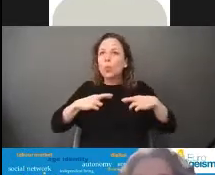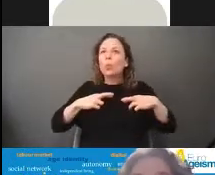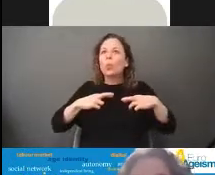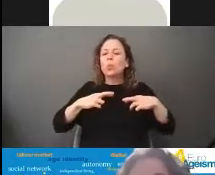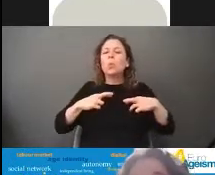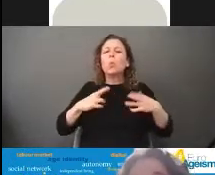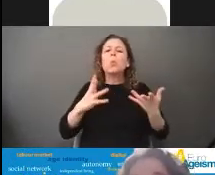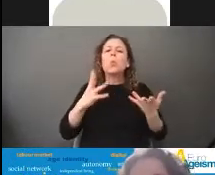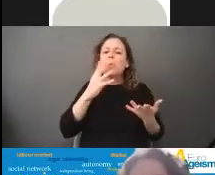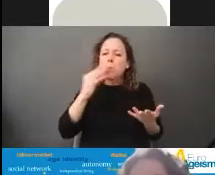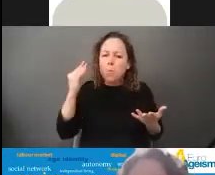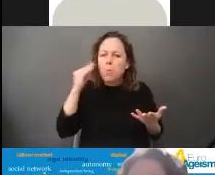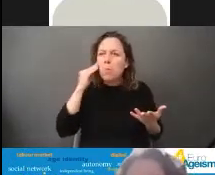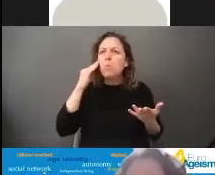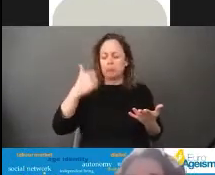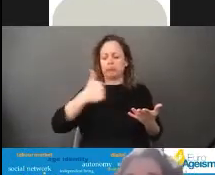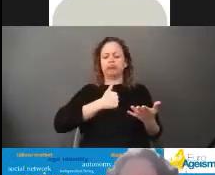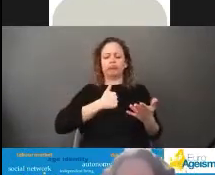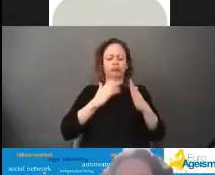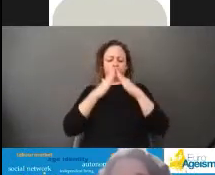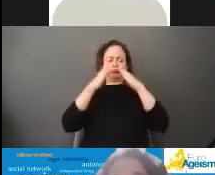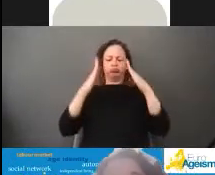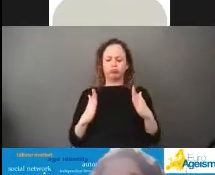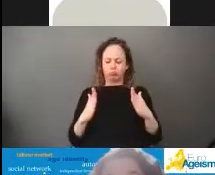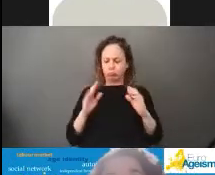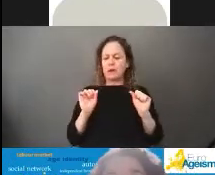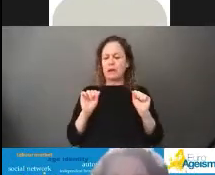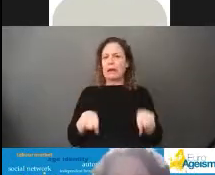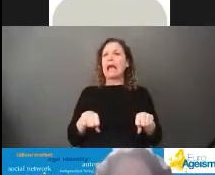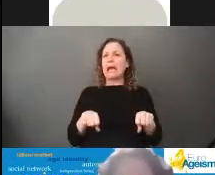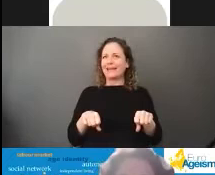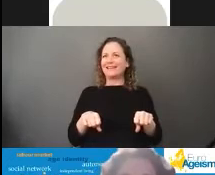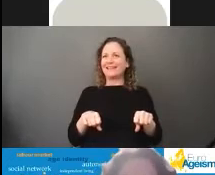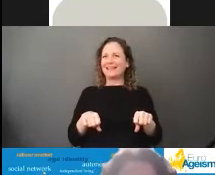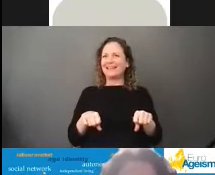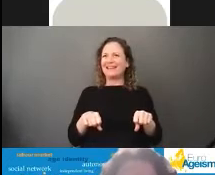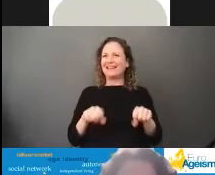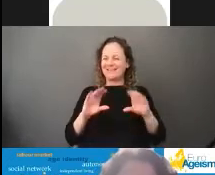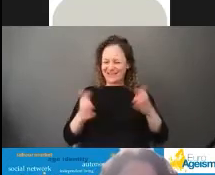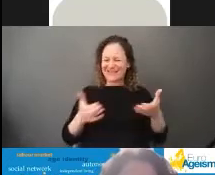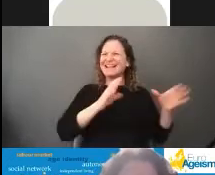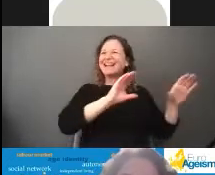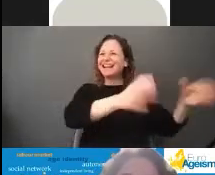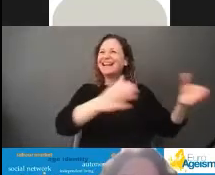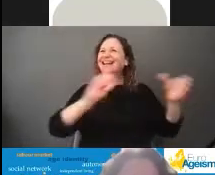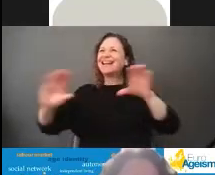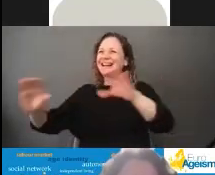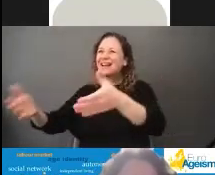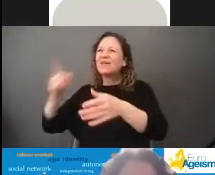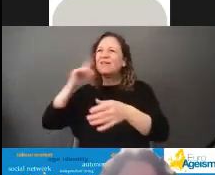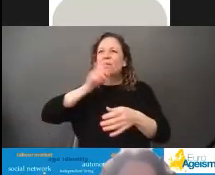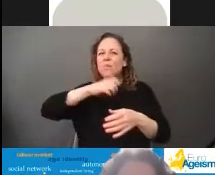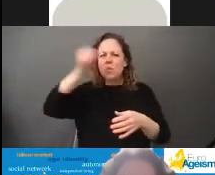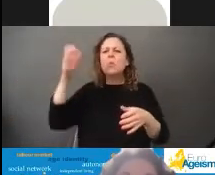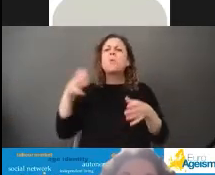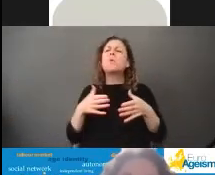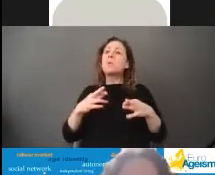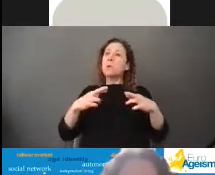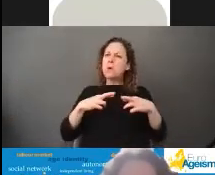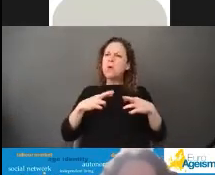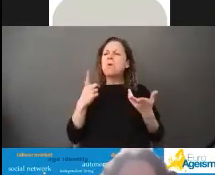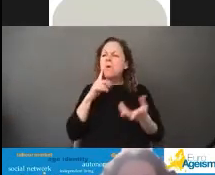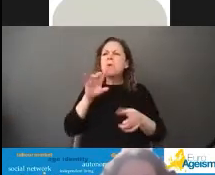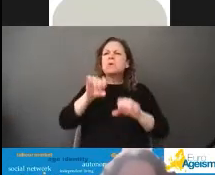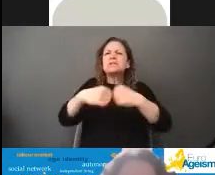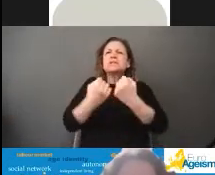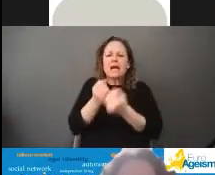self-isolate, thus they are less vulnerable, though they probably had contributed in the past to society. To sum